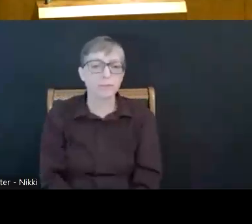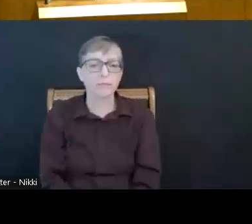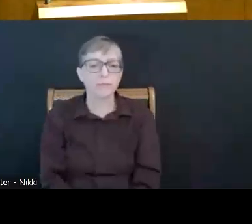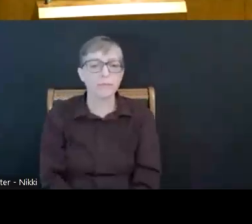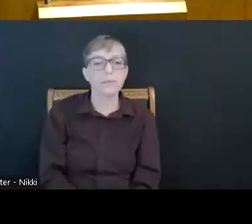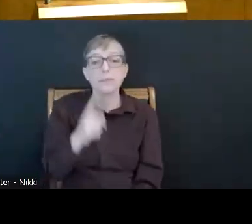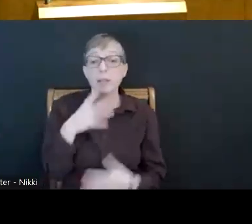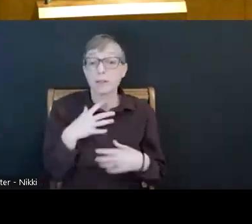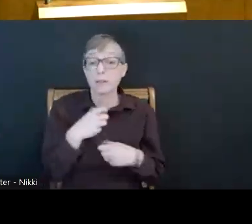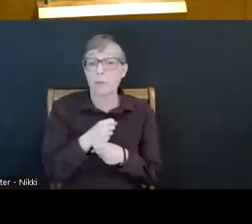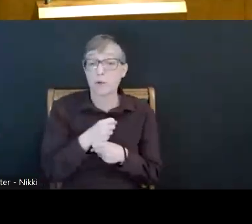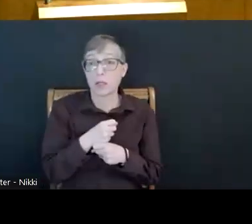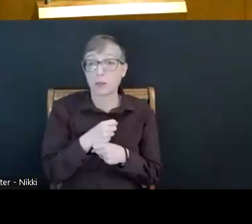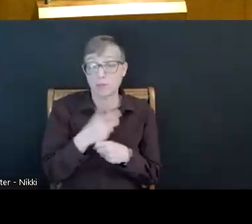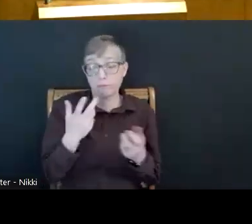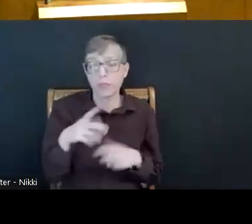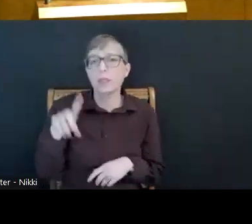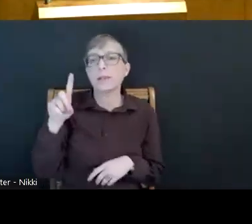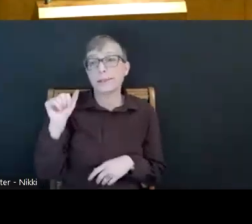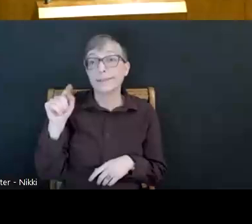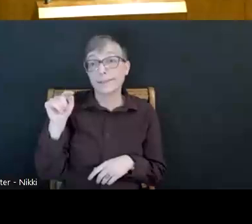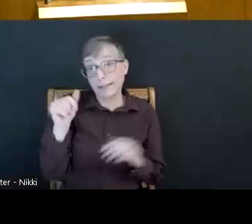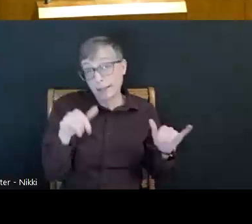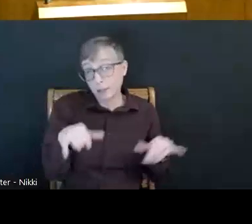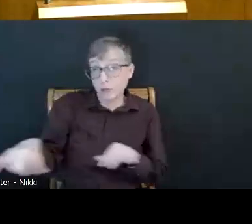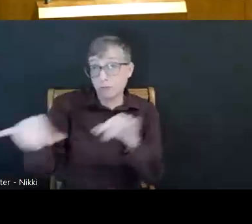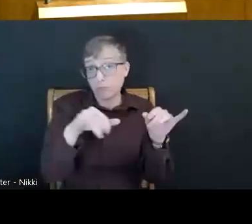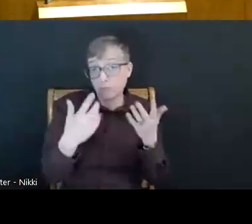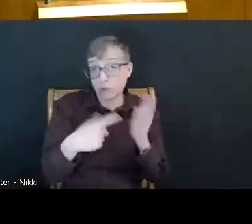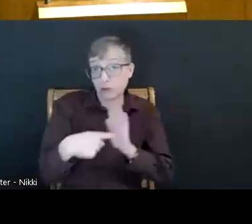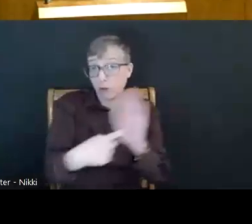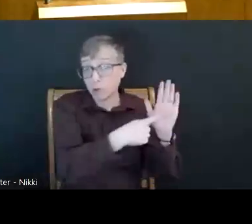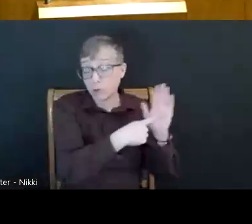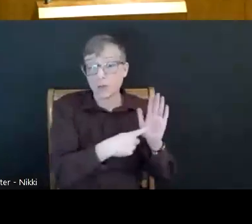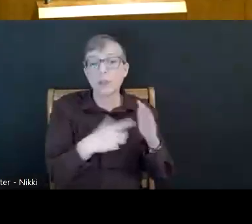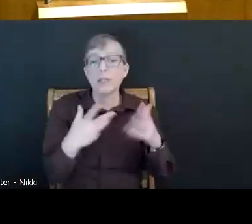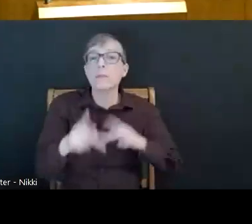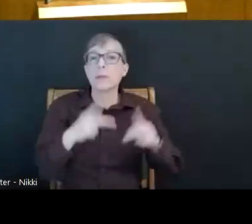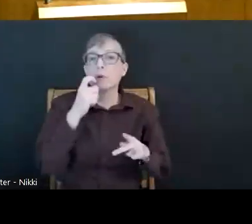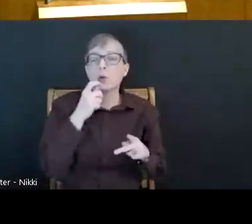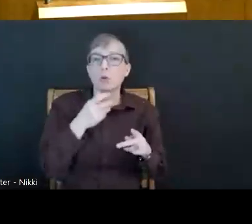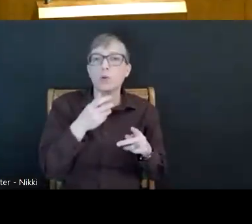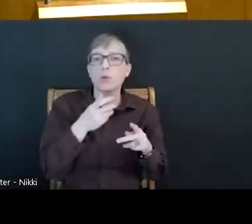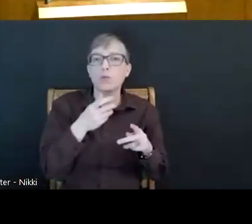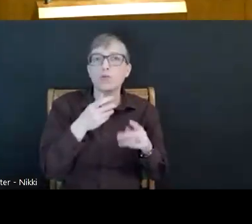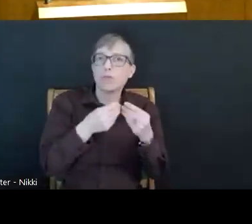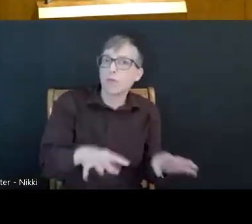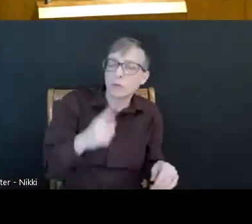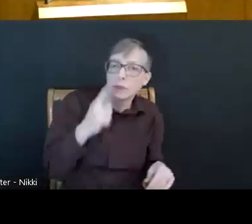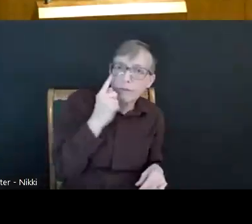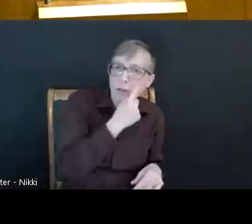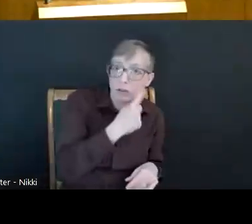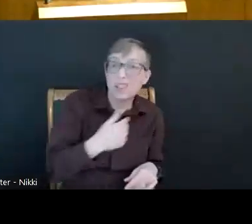paper, the data are very consistent that people who have lost vision or are losing vision have significant rates of depression